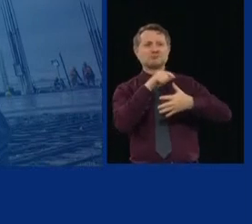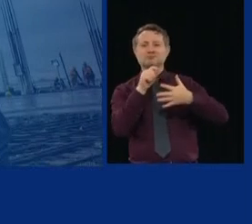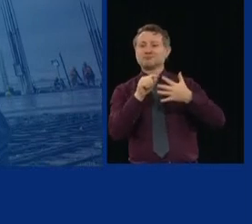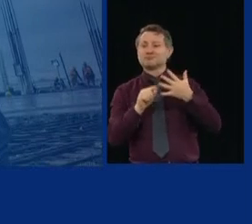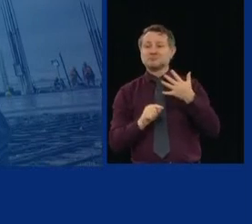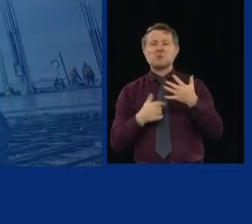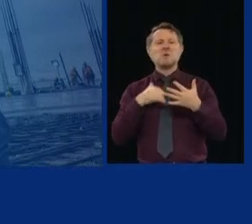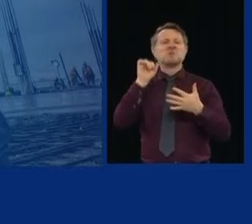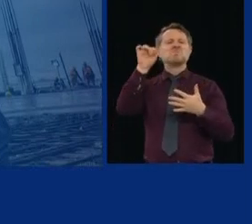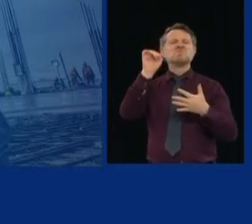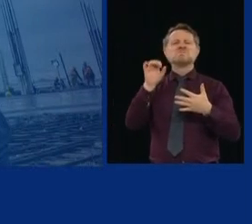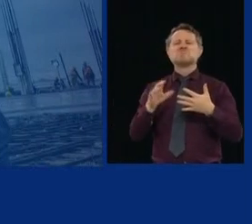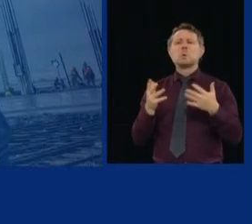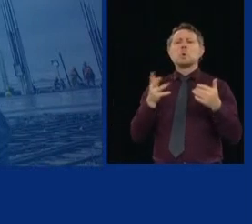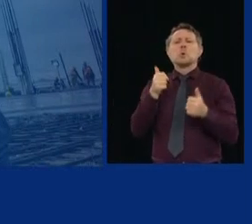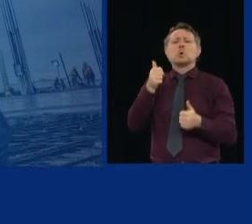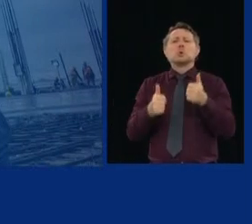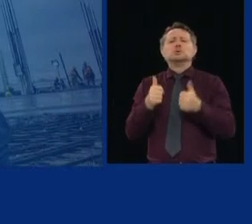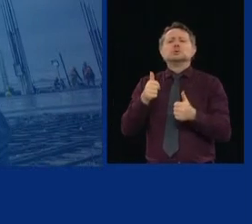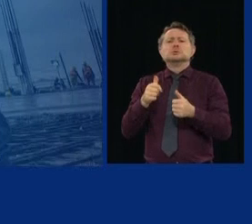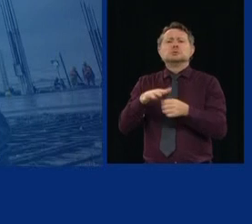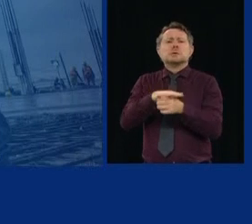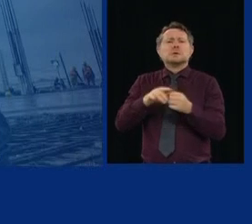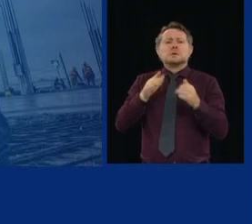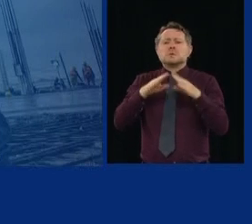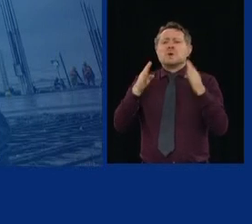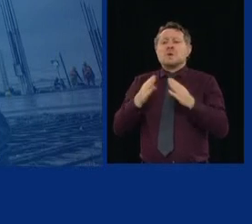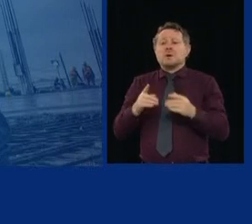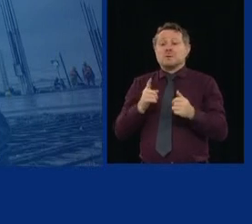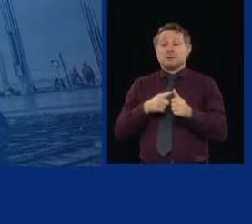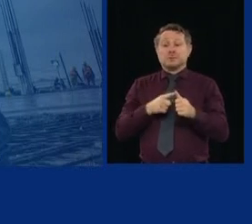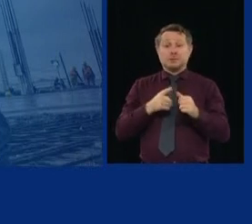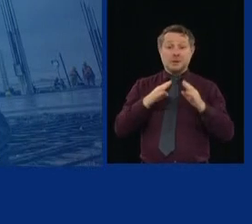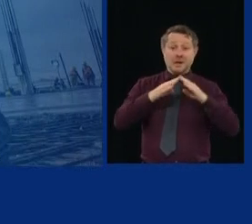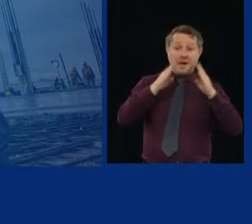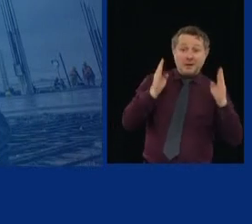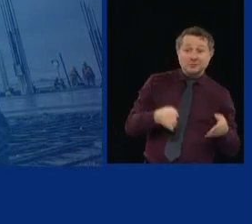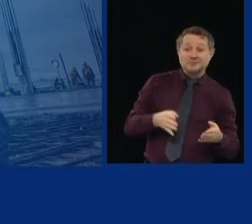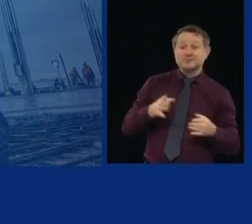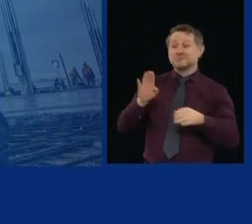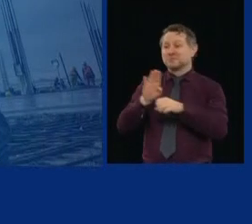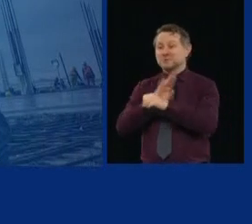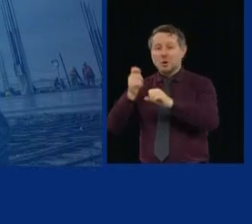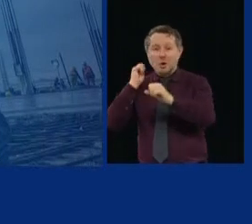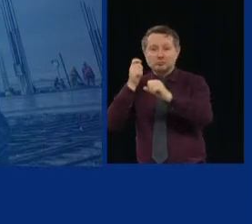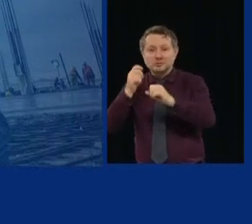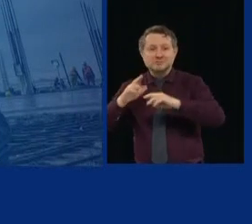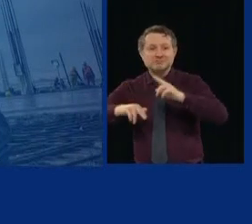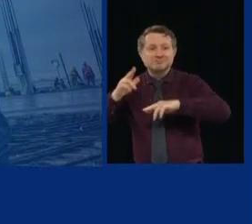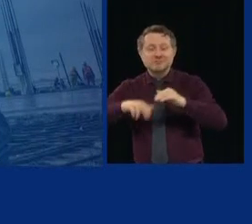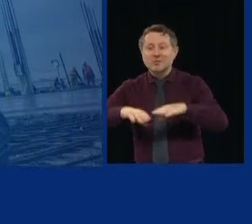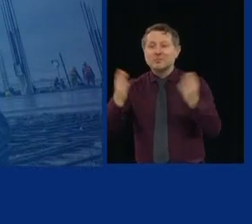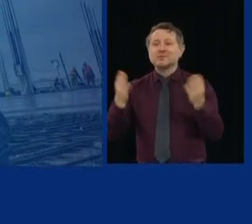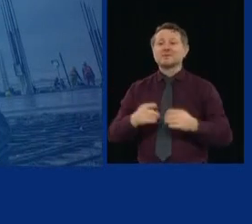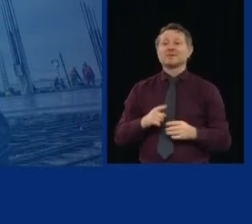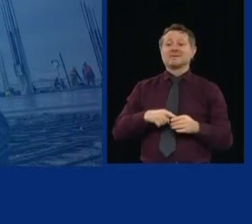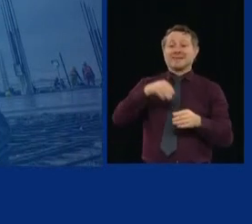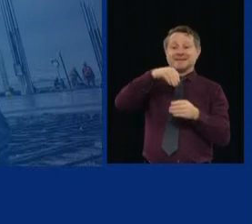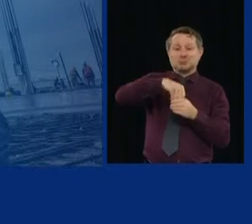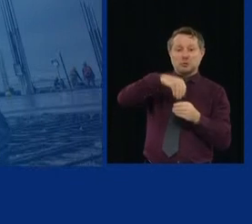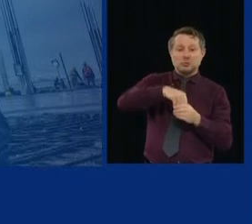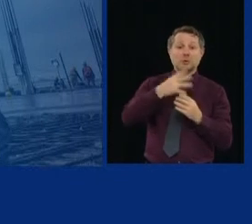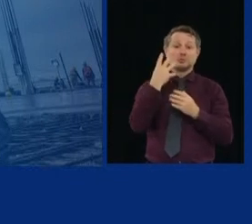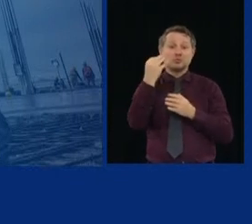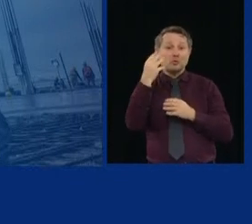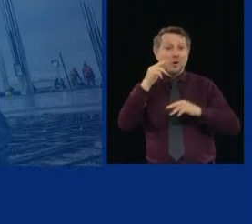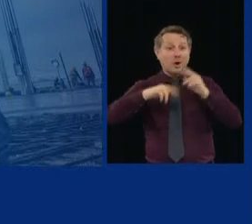those industries. Residential commercial construction will open, indoor construction and outdoor. Masks